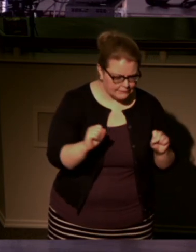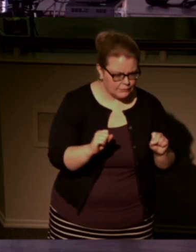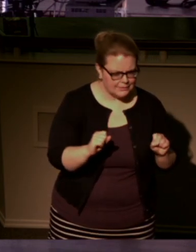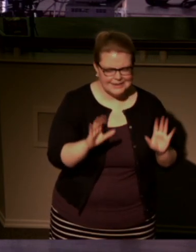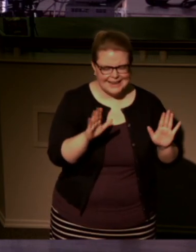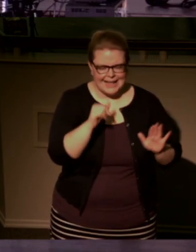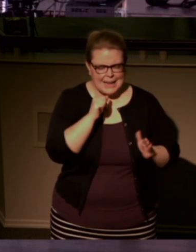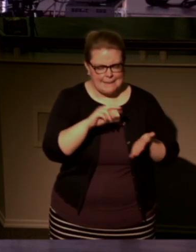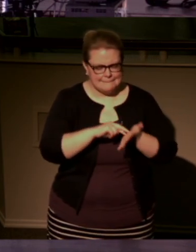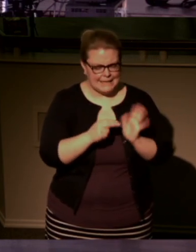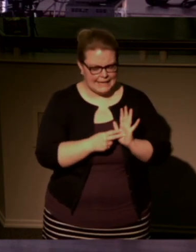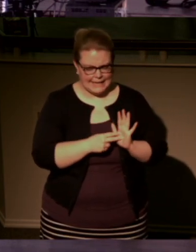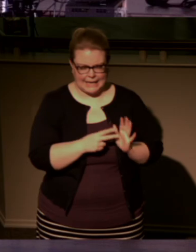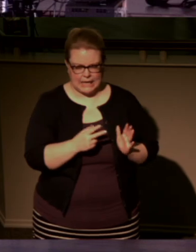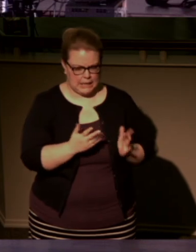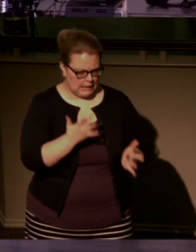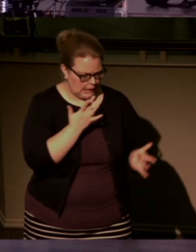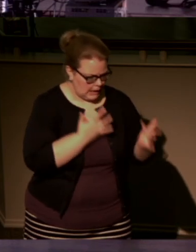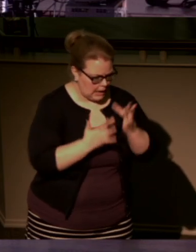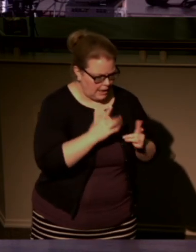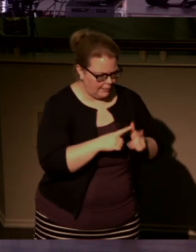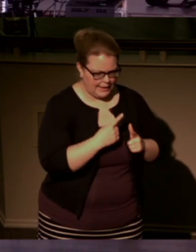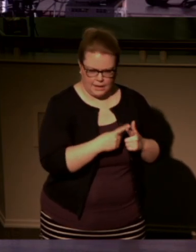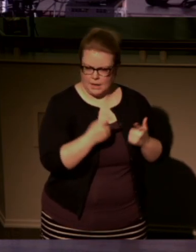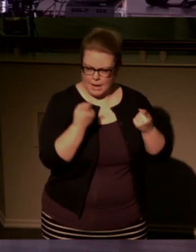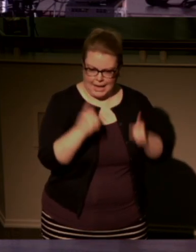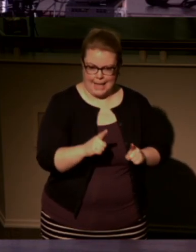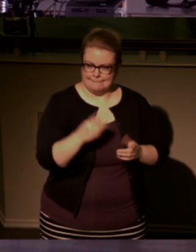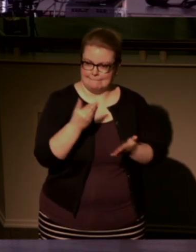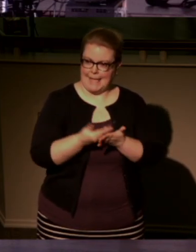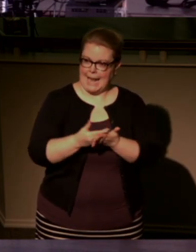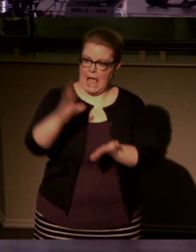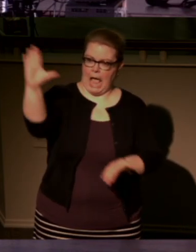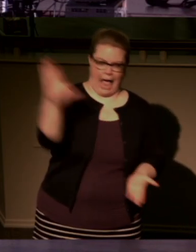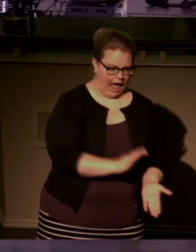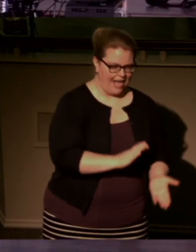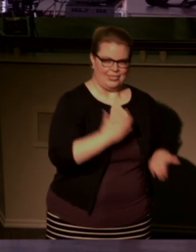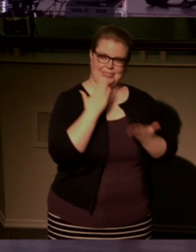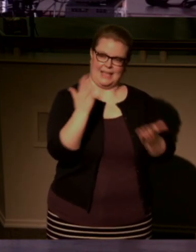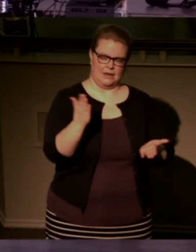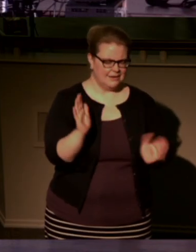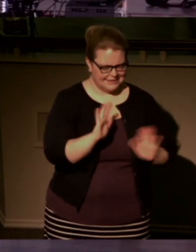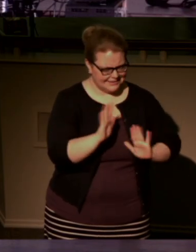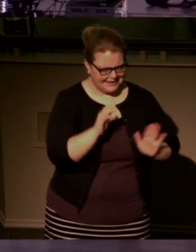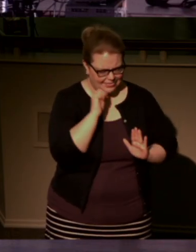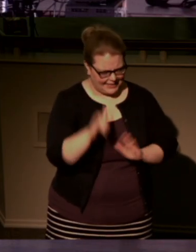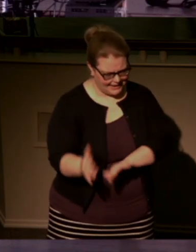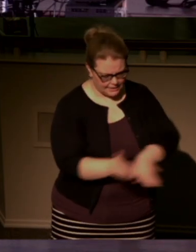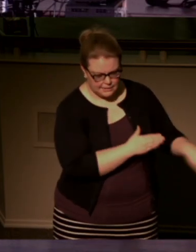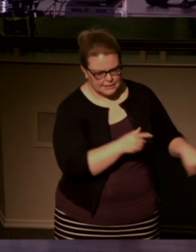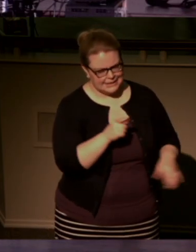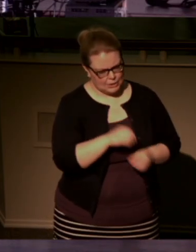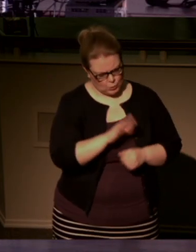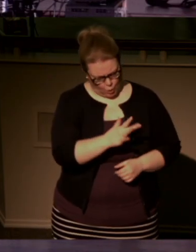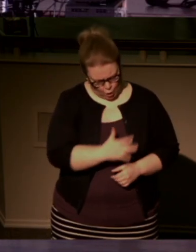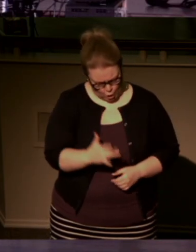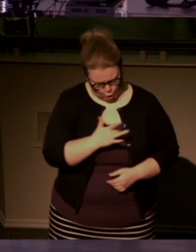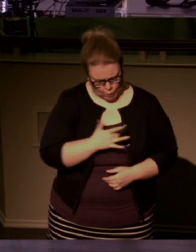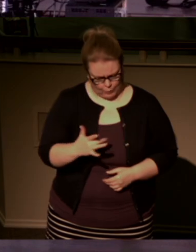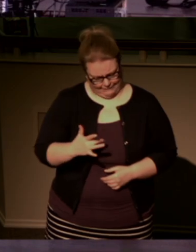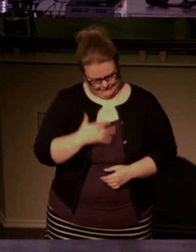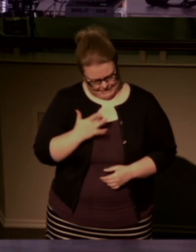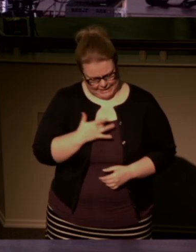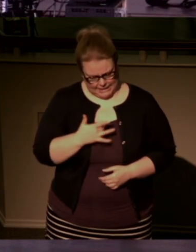your money just automatically was great or anything like that. I mean, in your heart, you've experienced a sensation from God that he